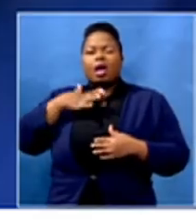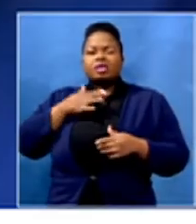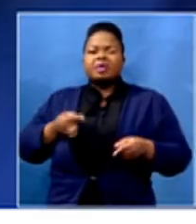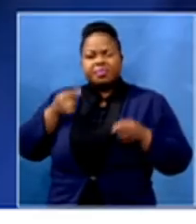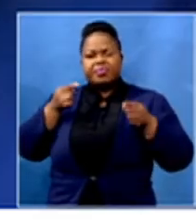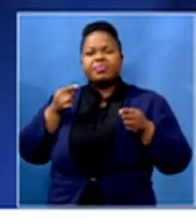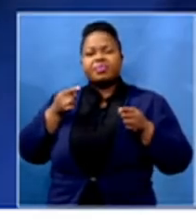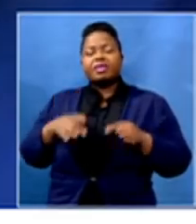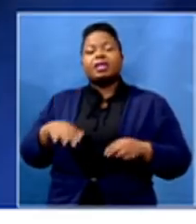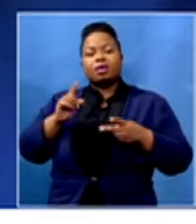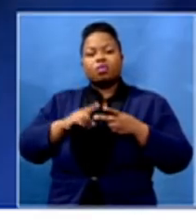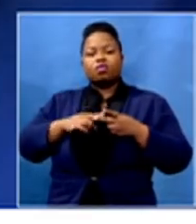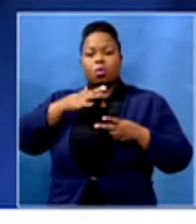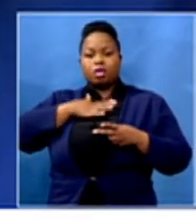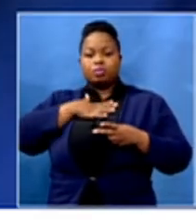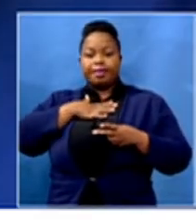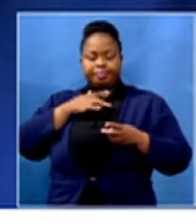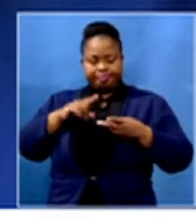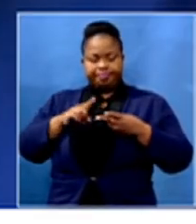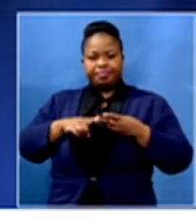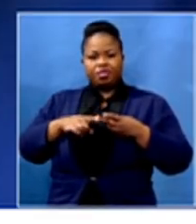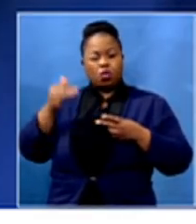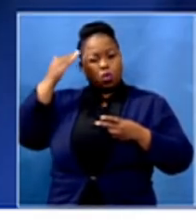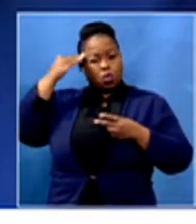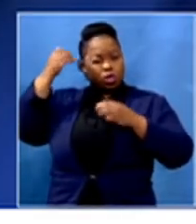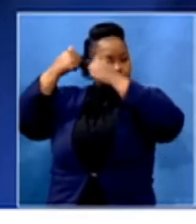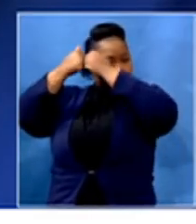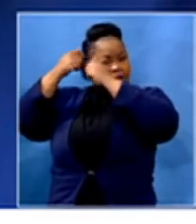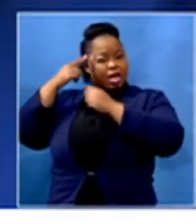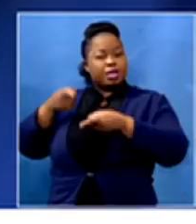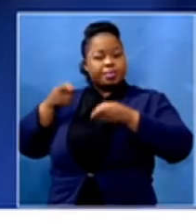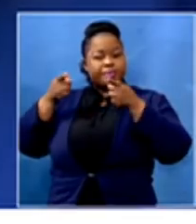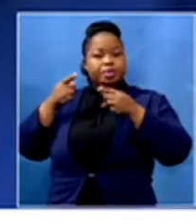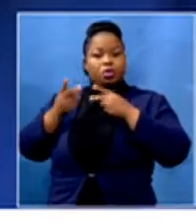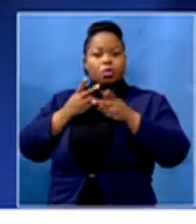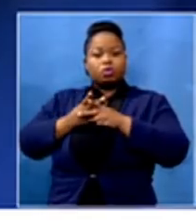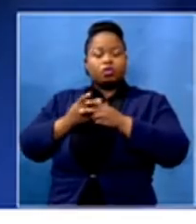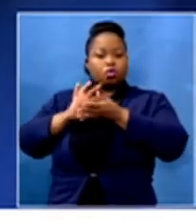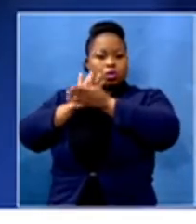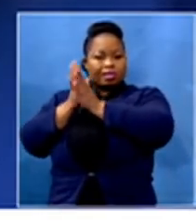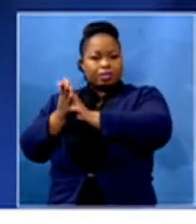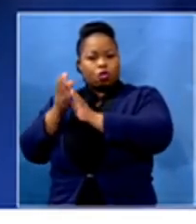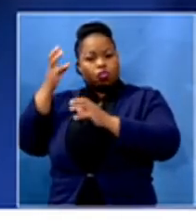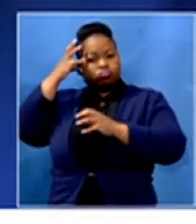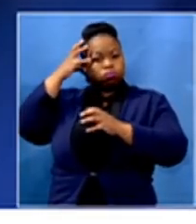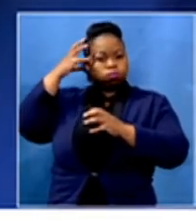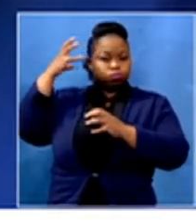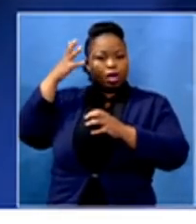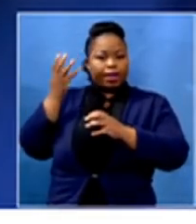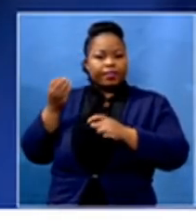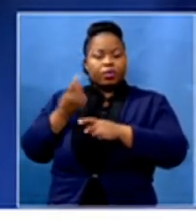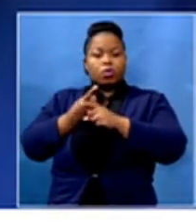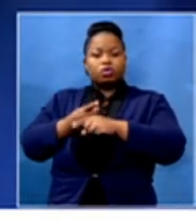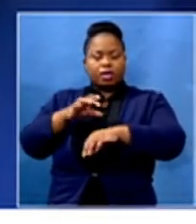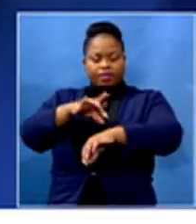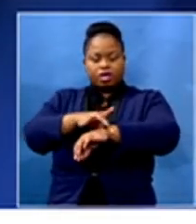severe. They are used also if you've got brain injuries with edema where the brain is swelling, where the inflammation on the